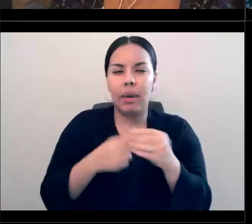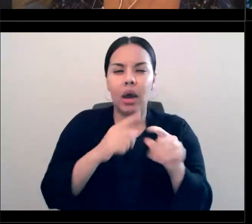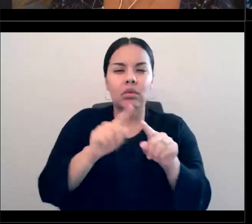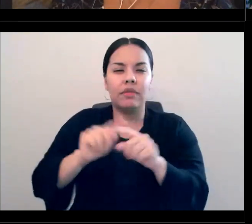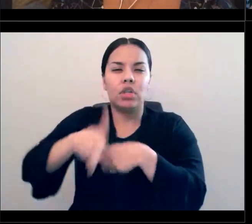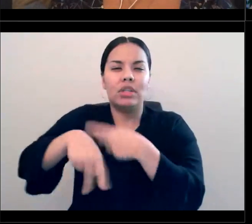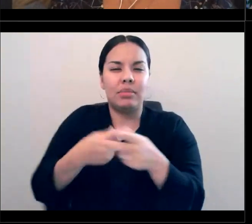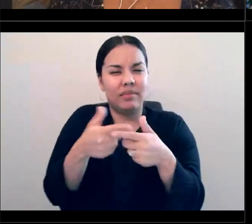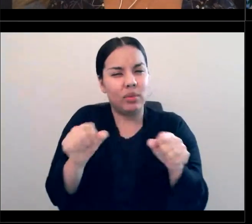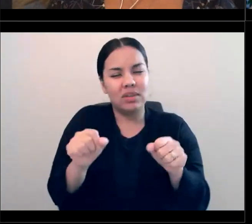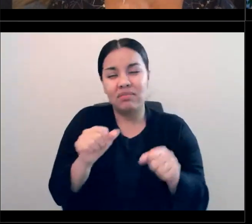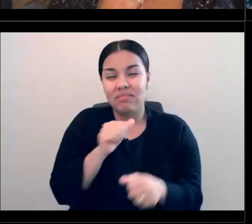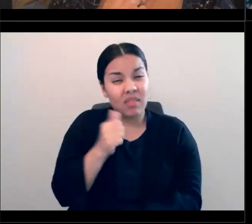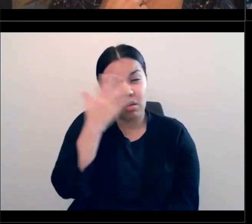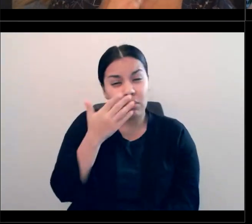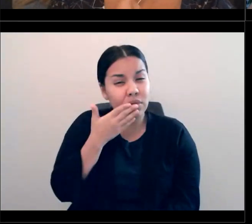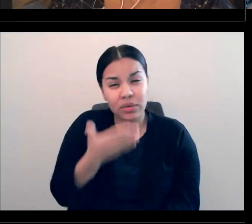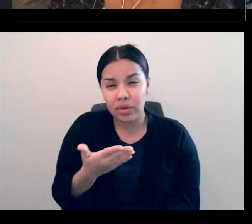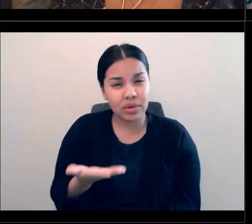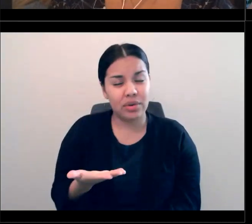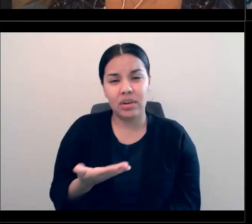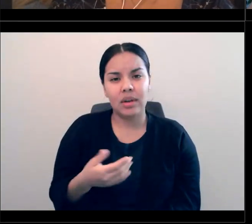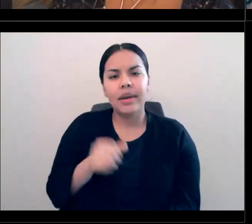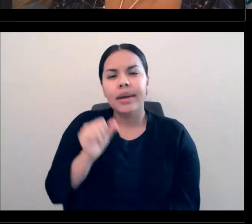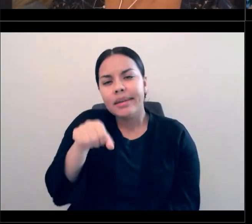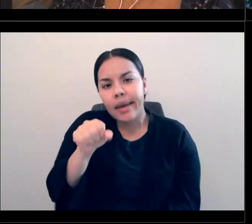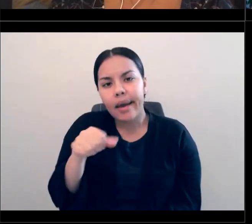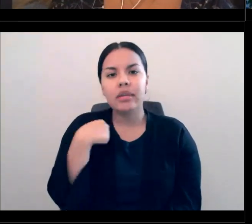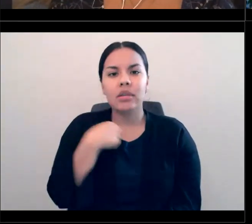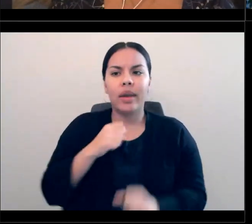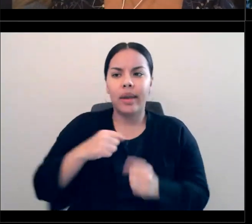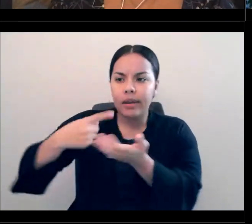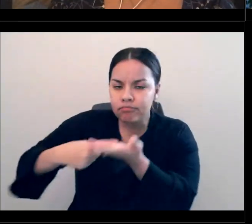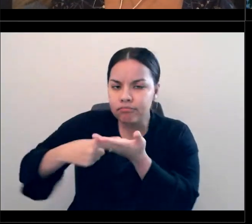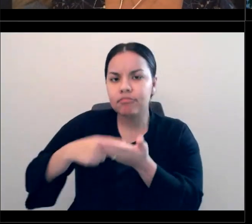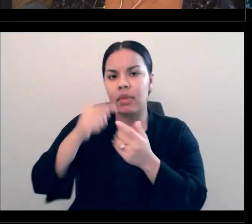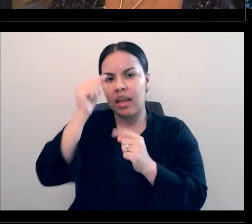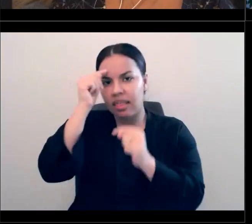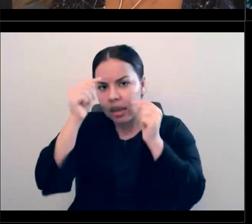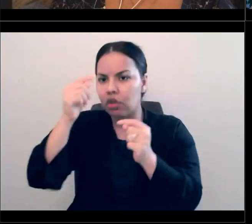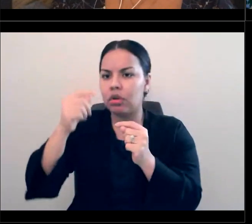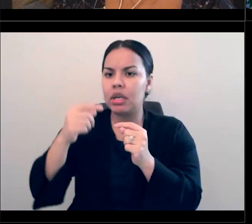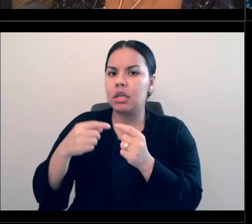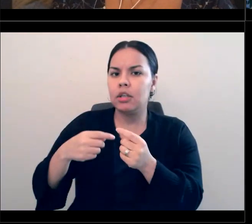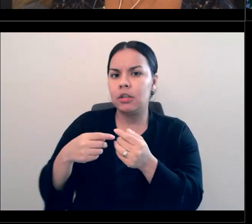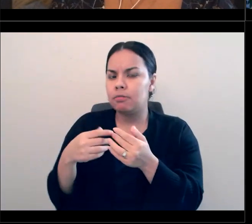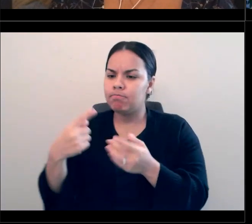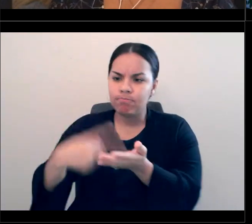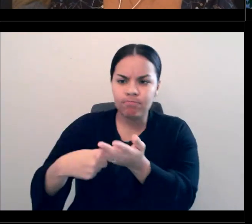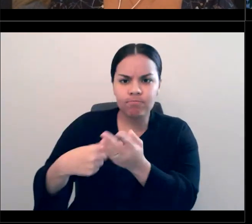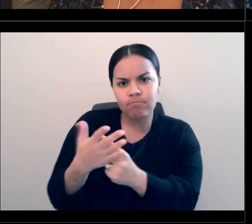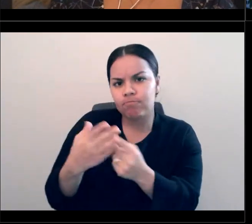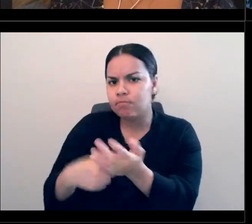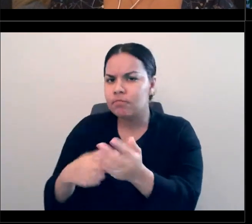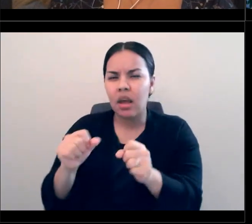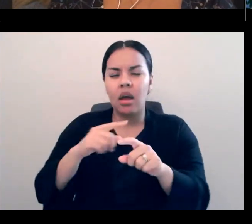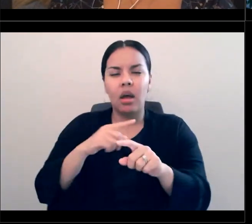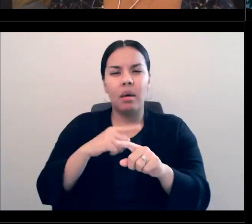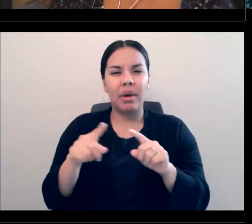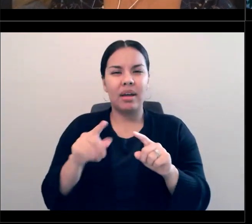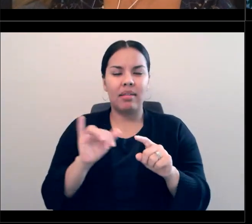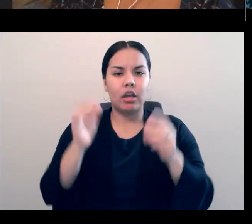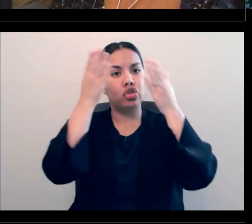a good look. Like, yes, we can talk about theories and like hash it out, but I don't know, just being like blanket, this whole theory is